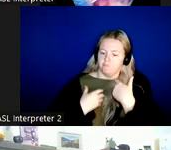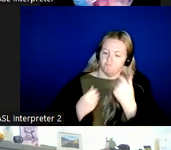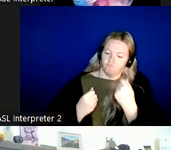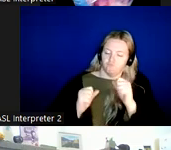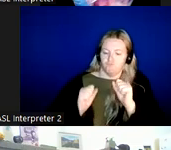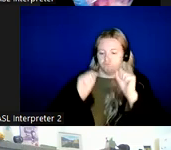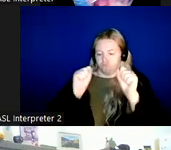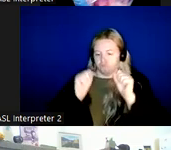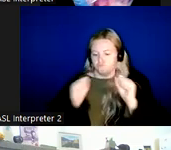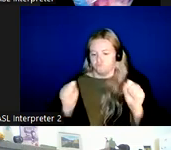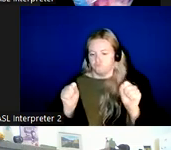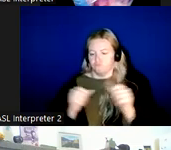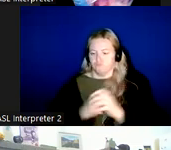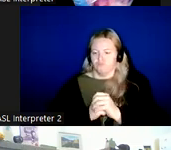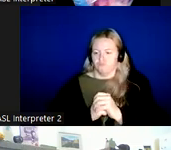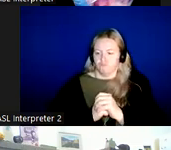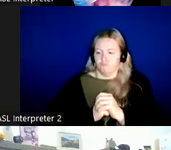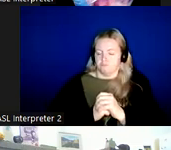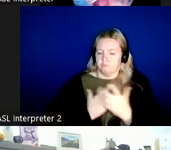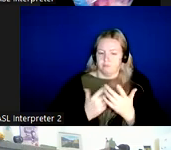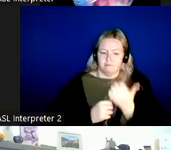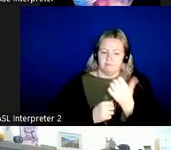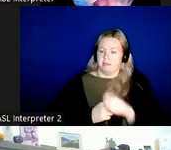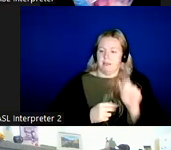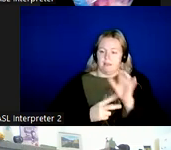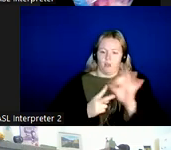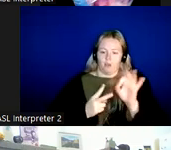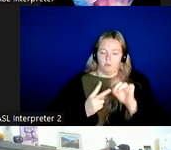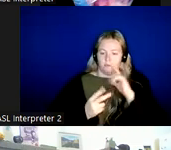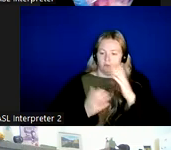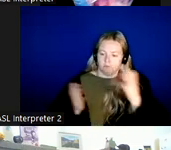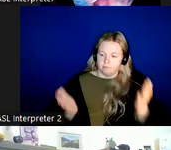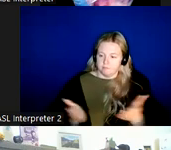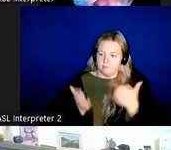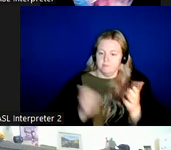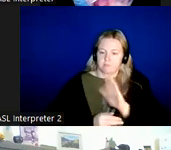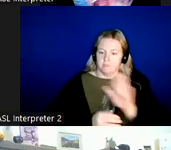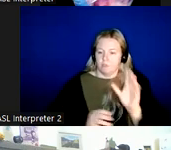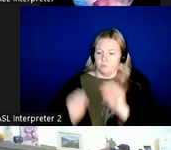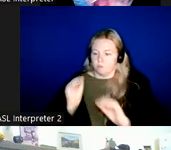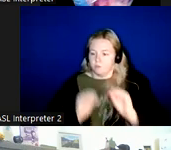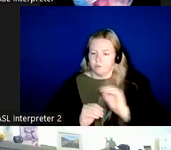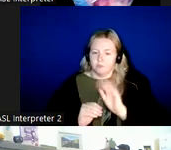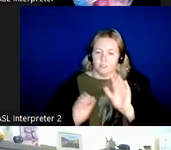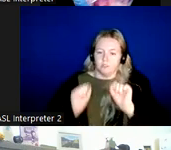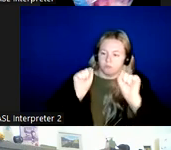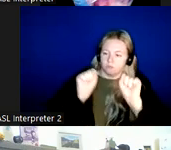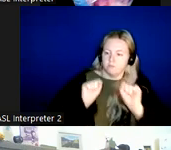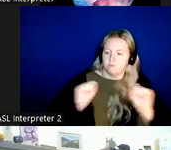know, whatever way we can do to help you guys in your physical